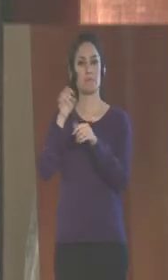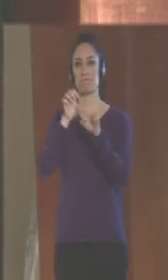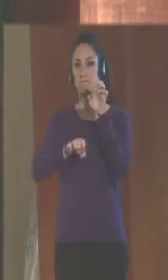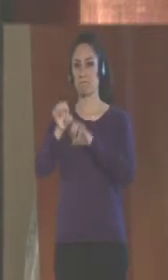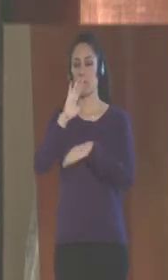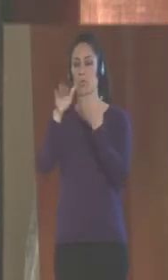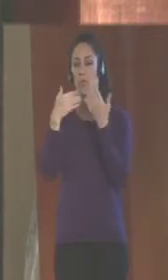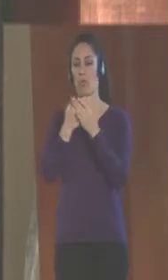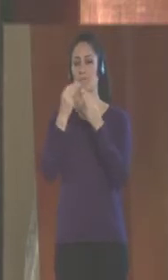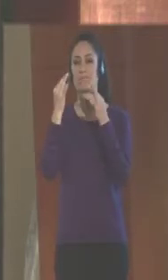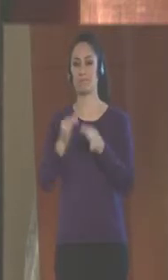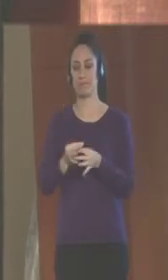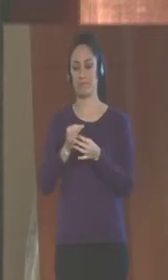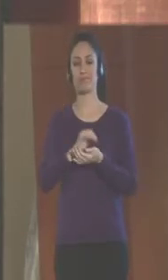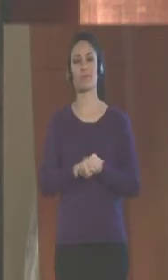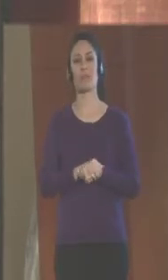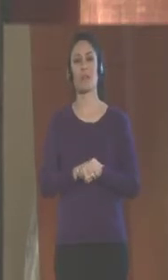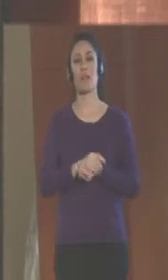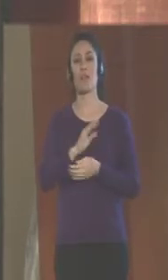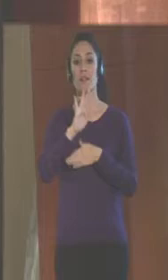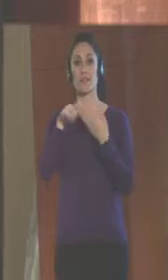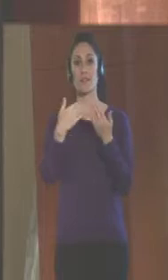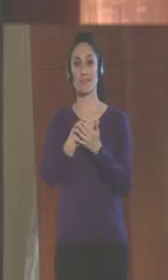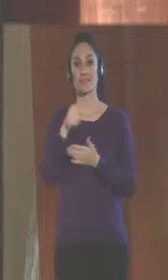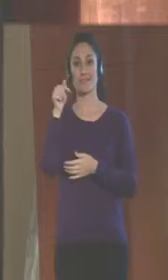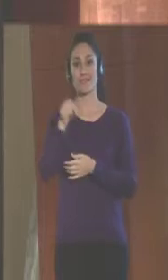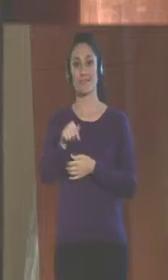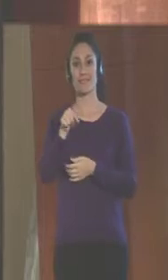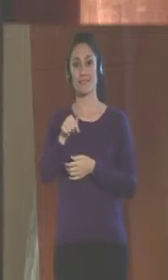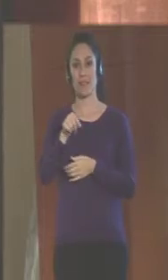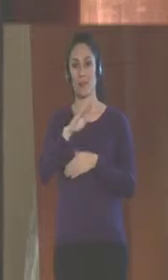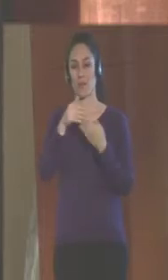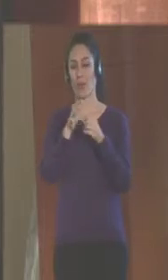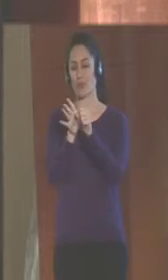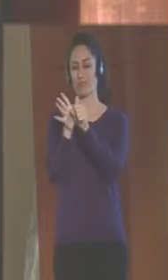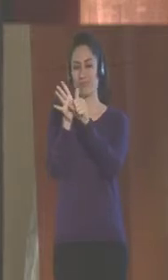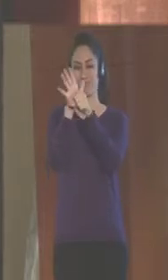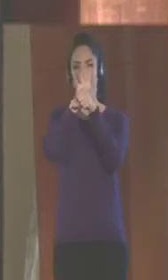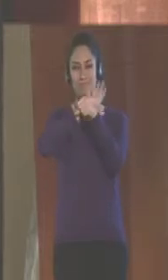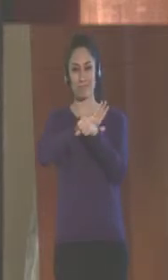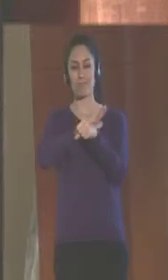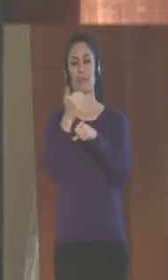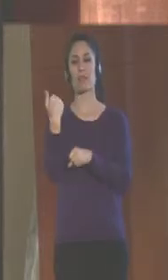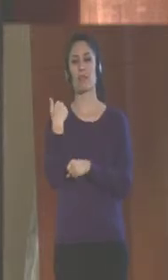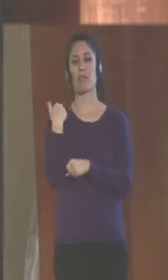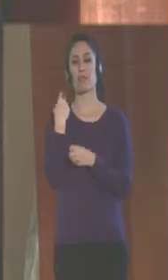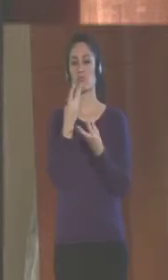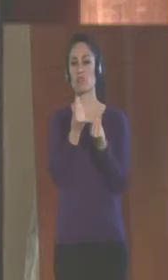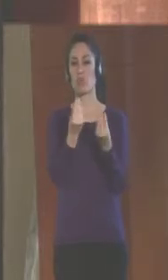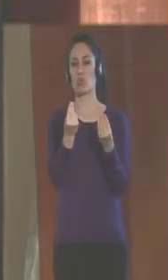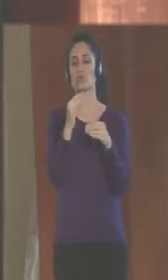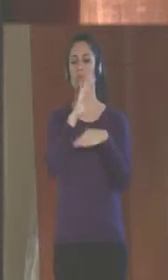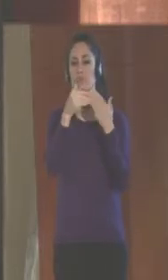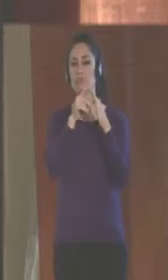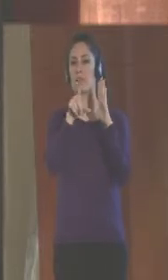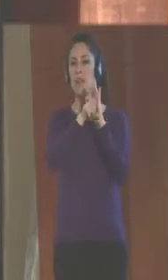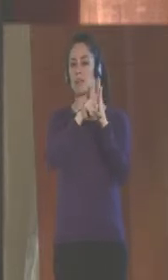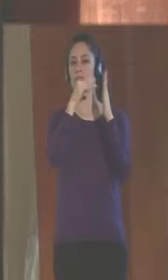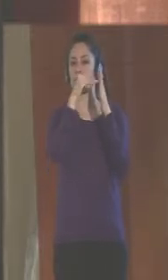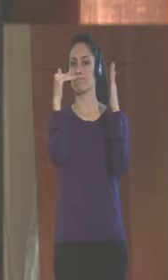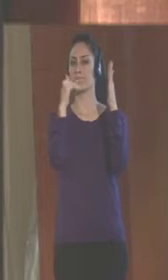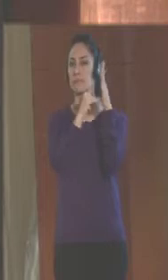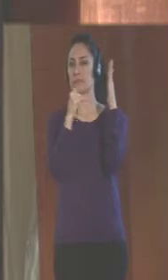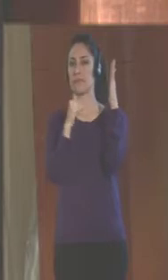these social profitability analyses are taken into account. And this is the full framework